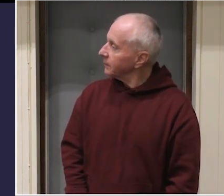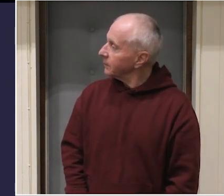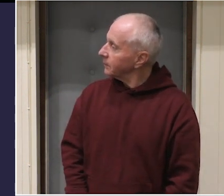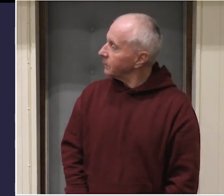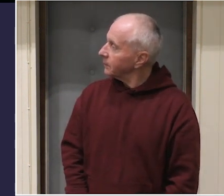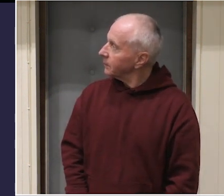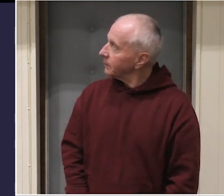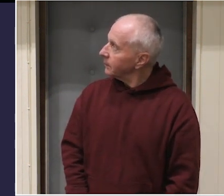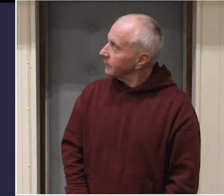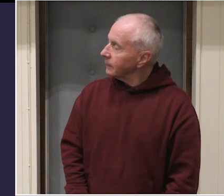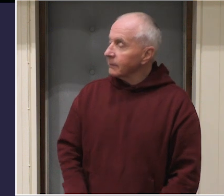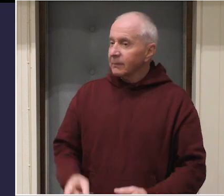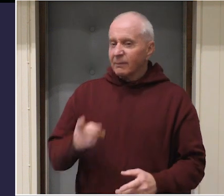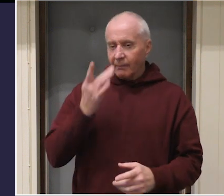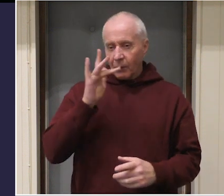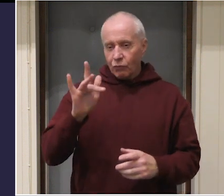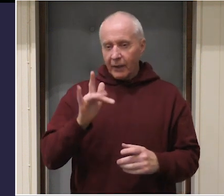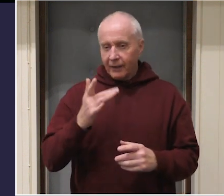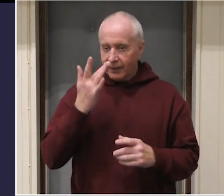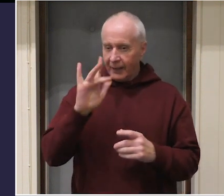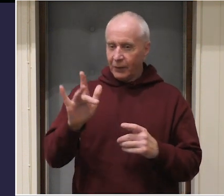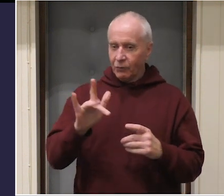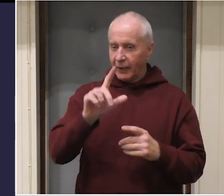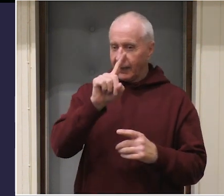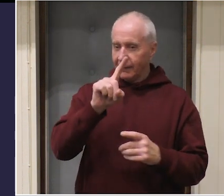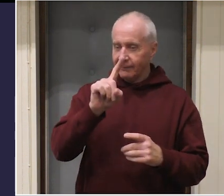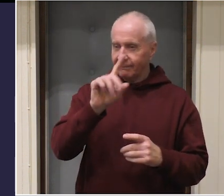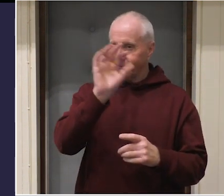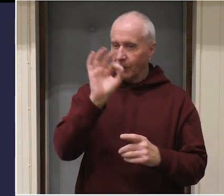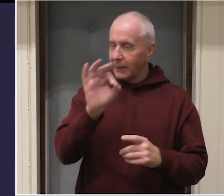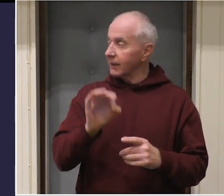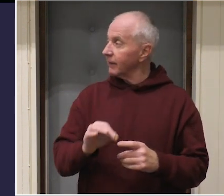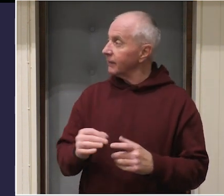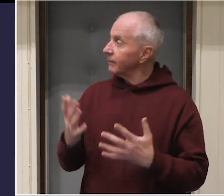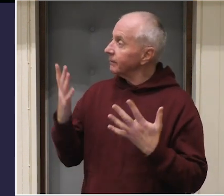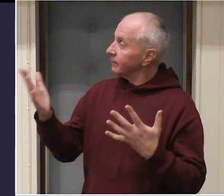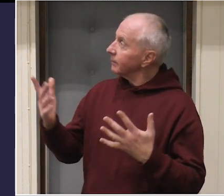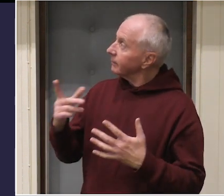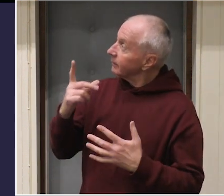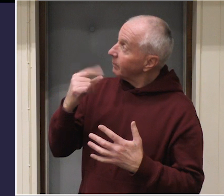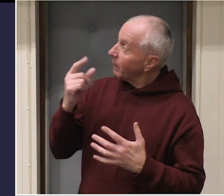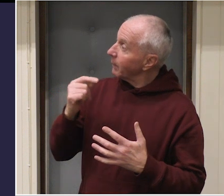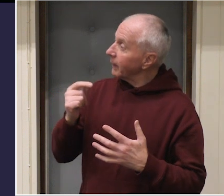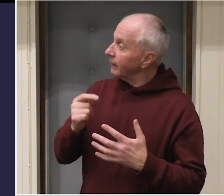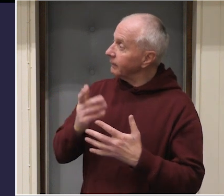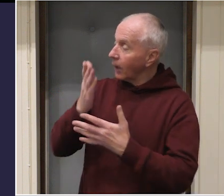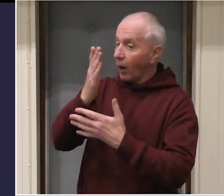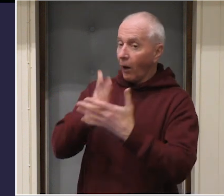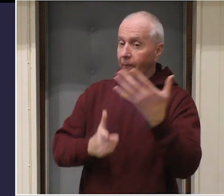Okay, I've thrown you a slightly trick question here. The answer is probably half of the stars are